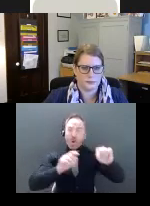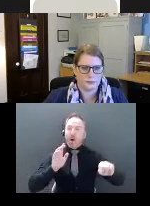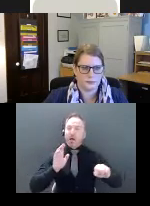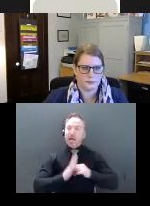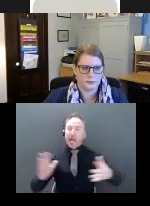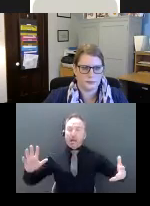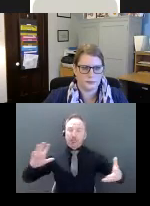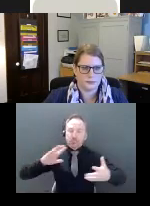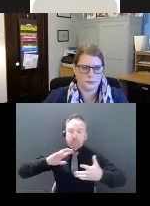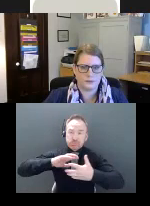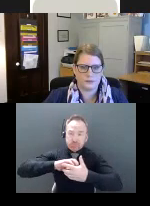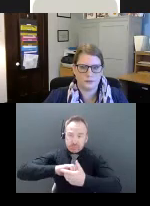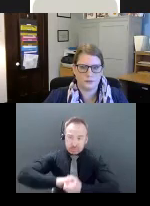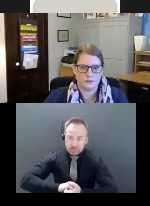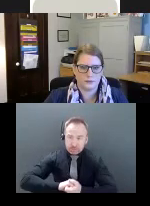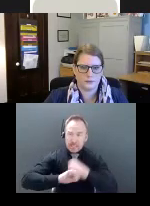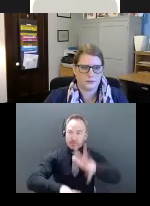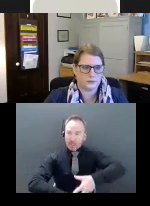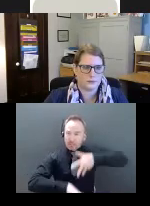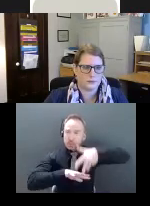in honor and deep respect.